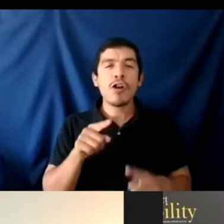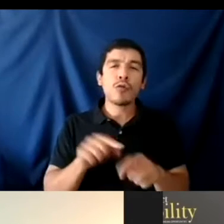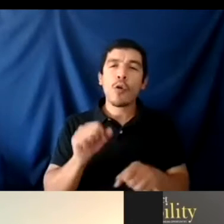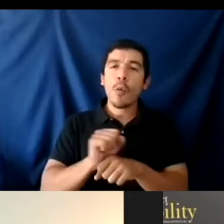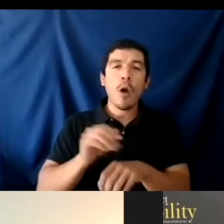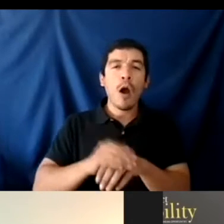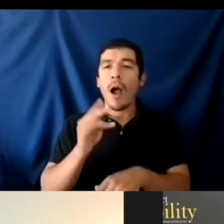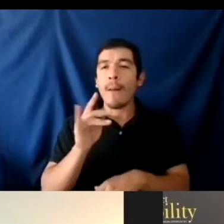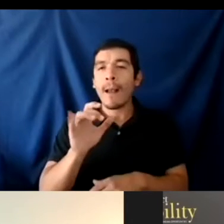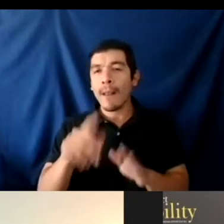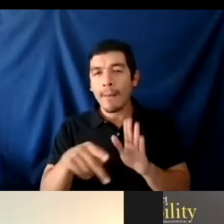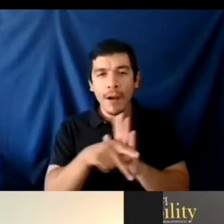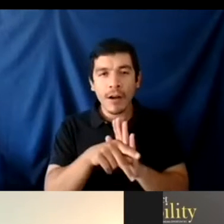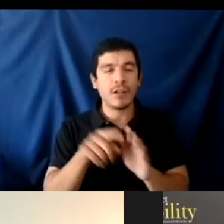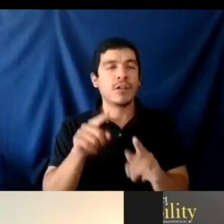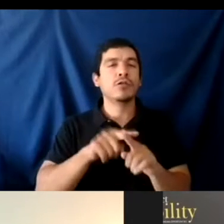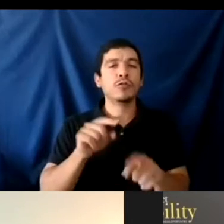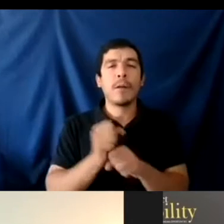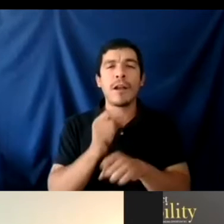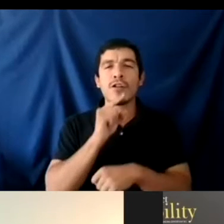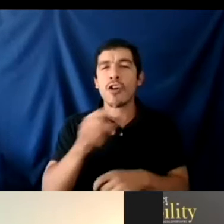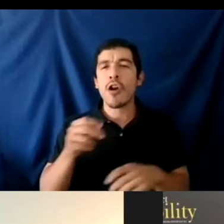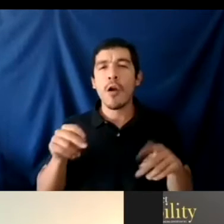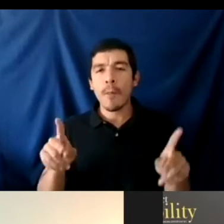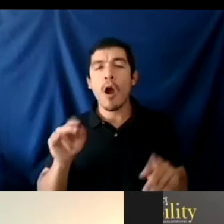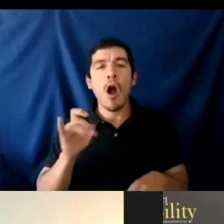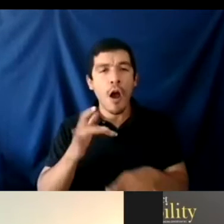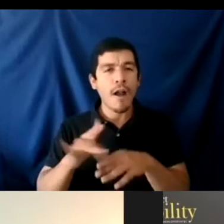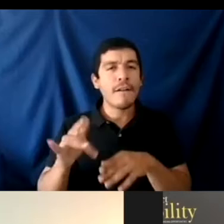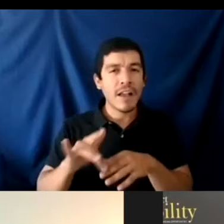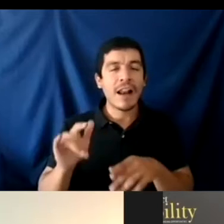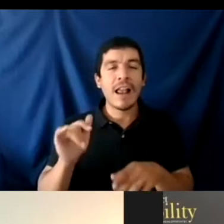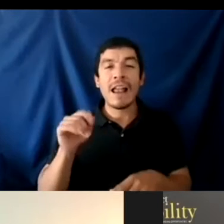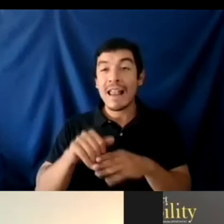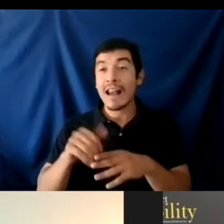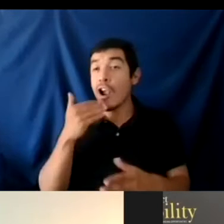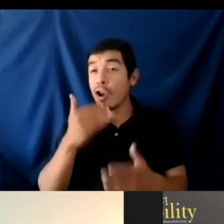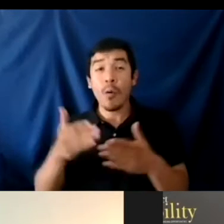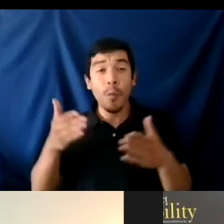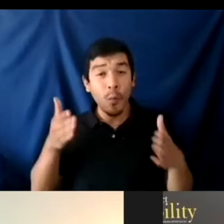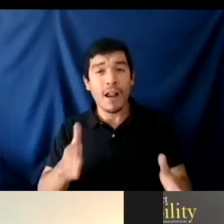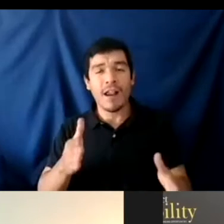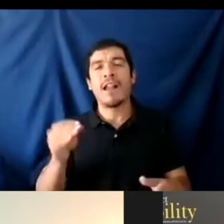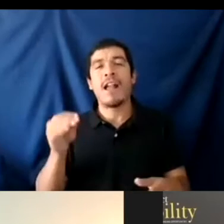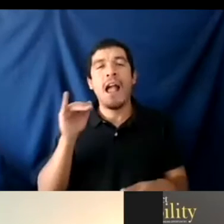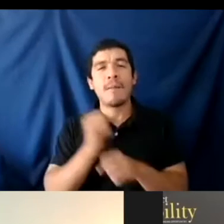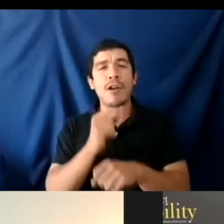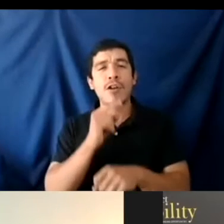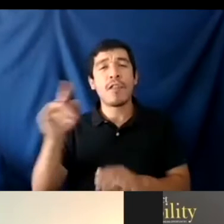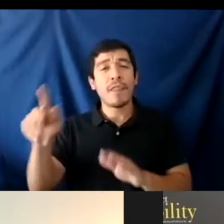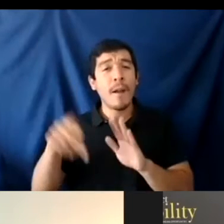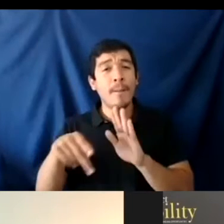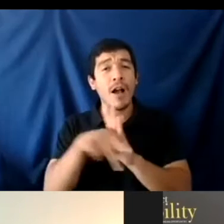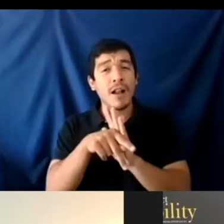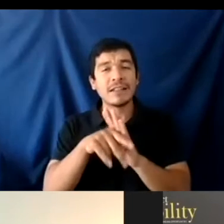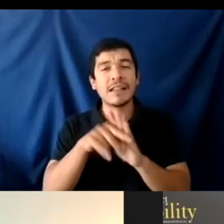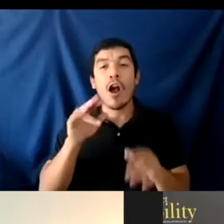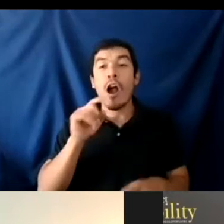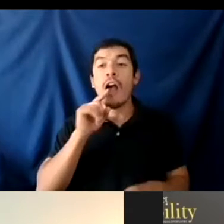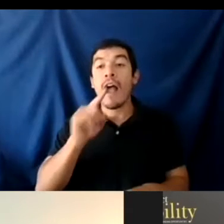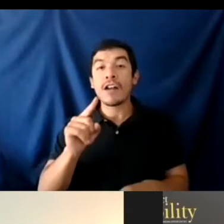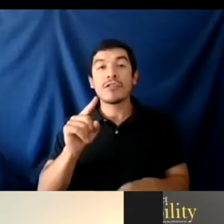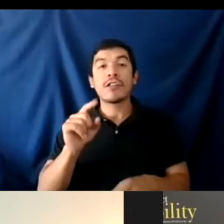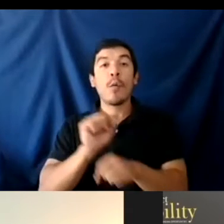public policy, to make sure that opportunities are available at a concrete way, and to make sure that those policies are actually implemented